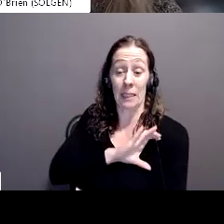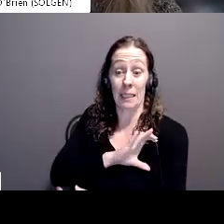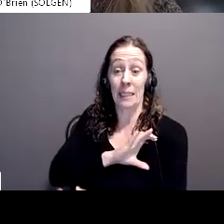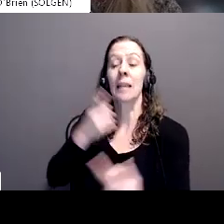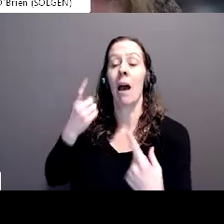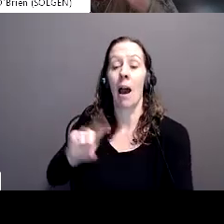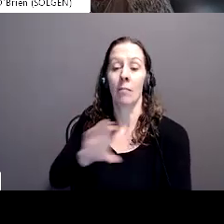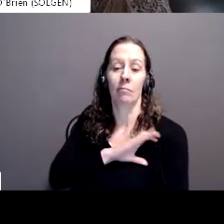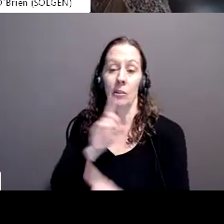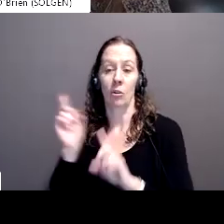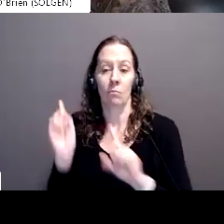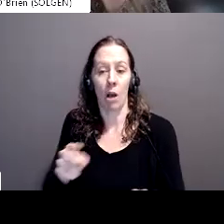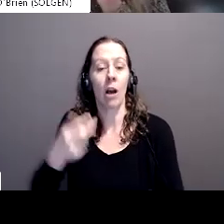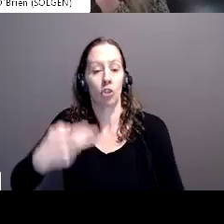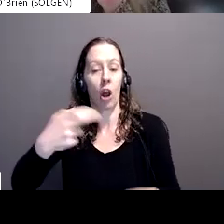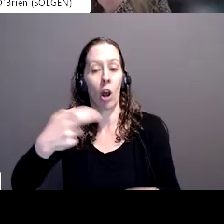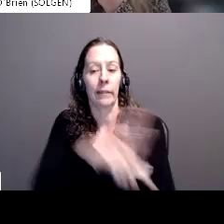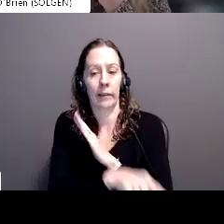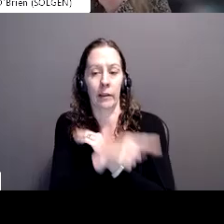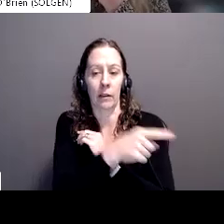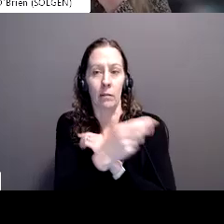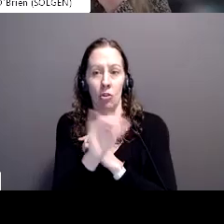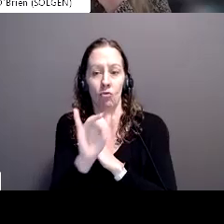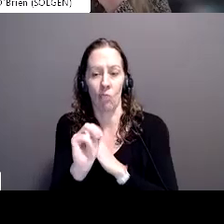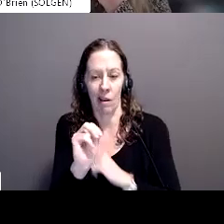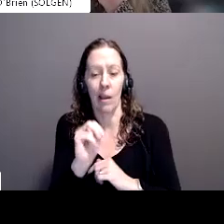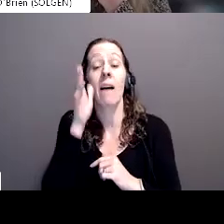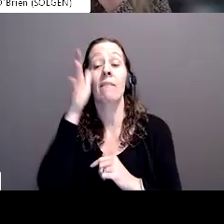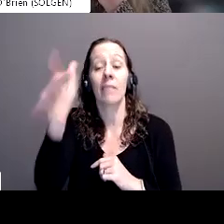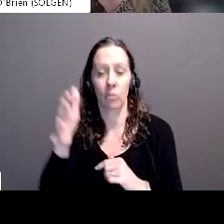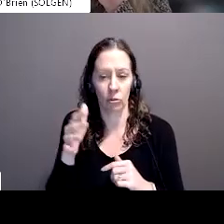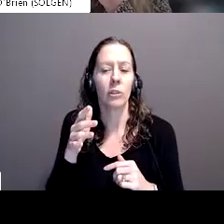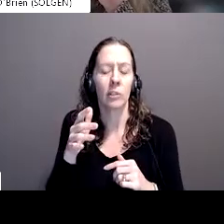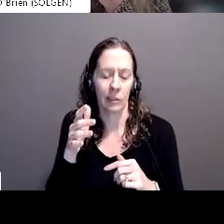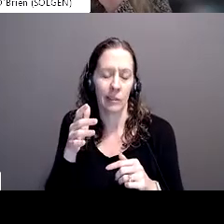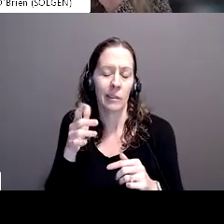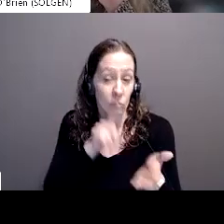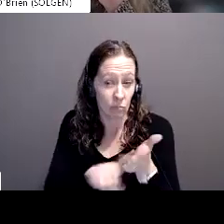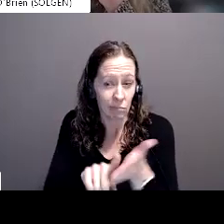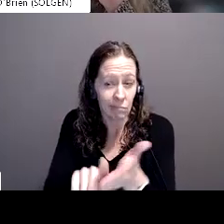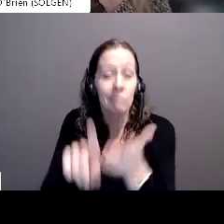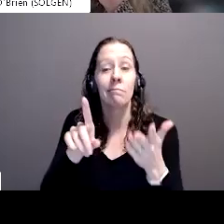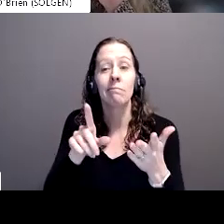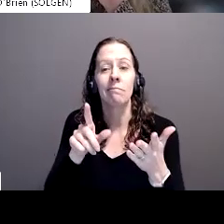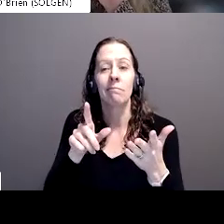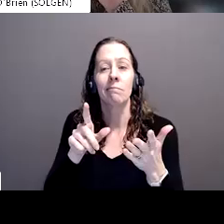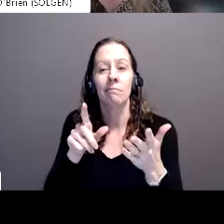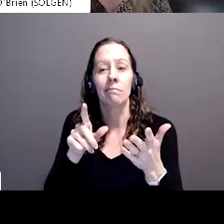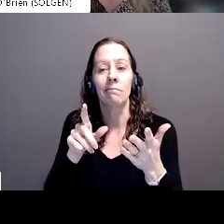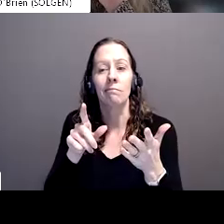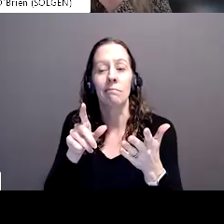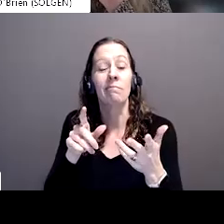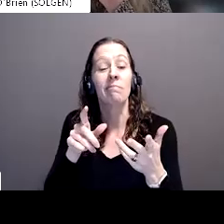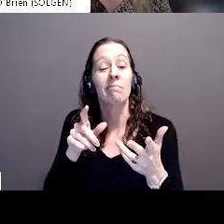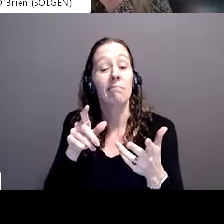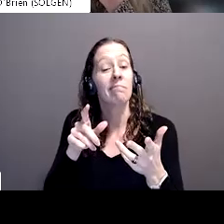was eventually determined that Mr. Ryan had shot his wife, in part because her DNA was not found on